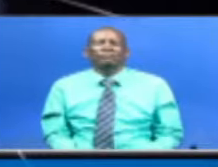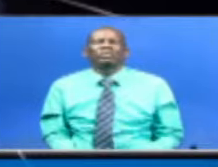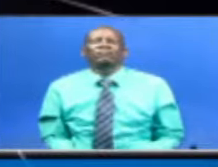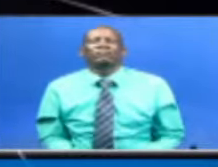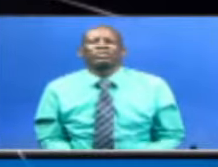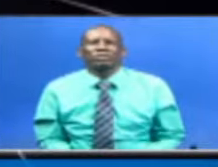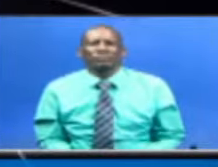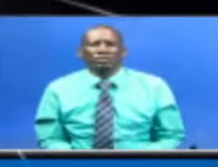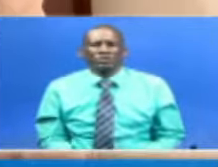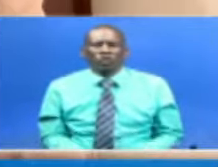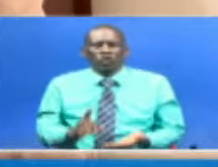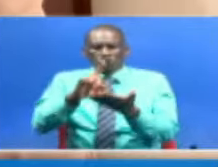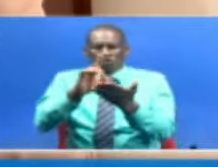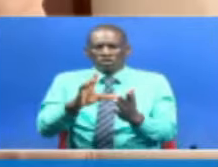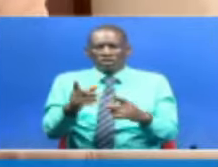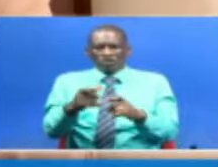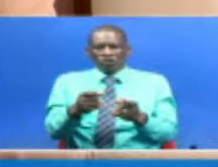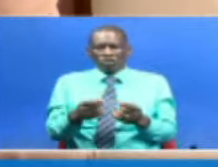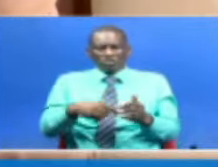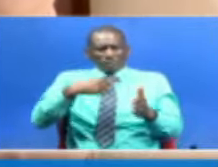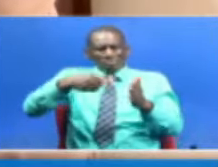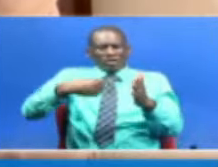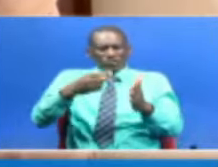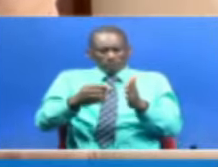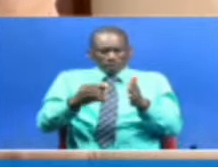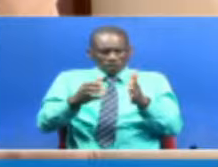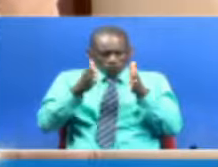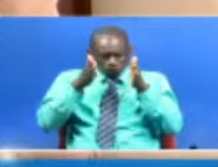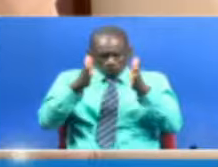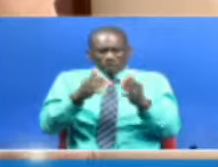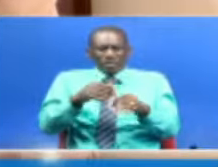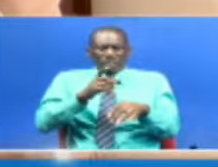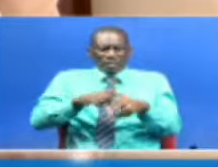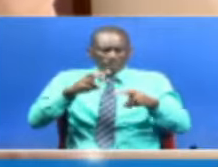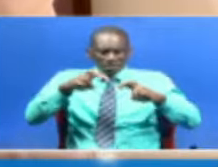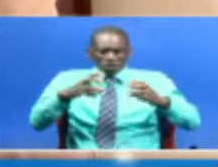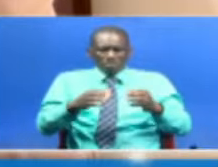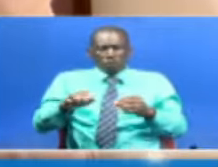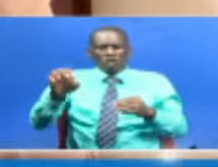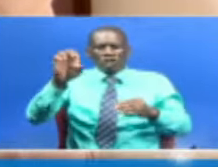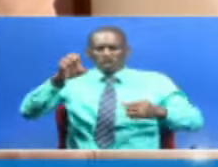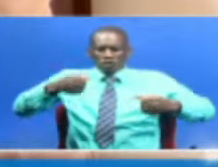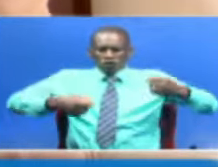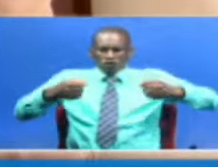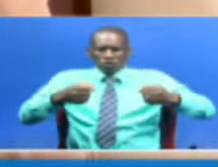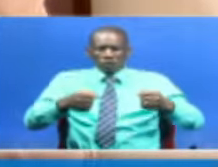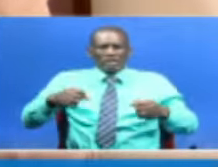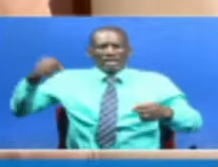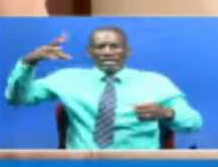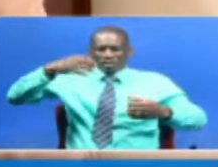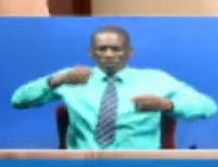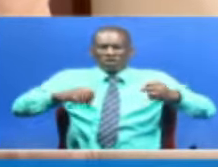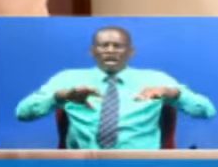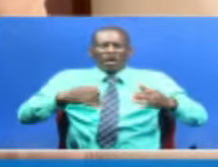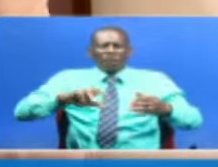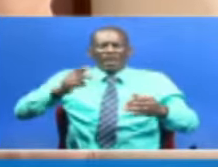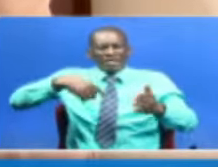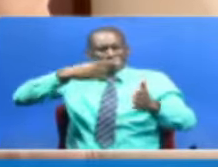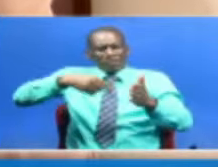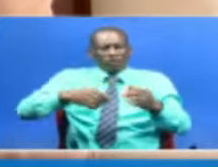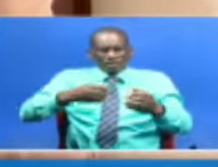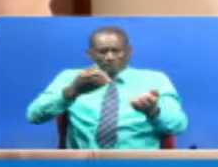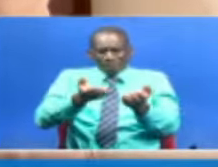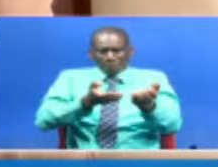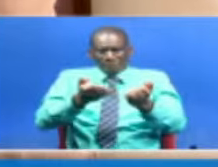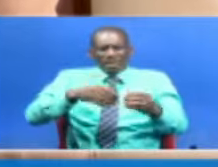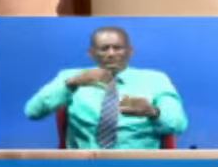Rajan, from the manufacturing perspective, when you look at e-mobility, how is the Kenya manufacturing industry involved